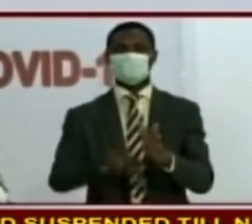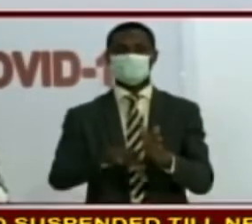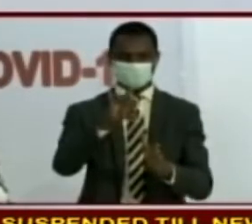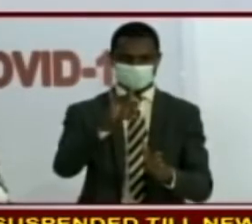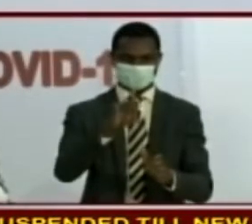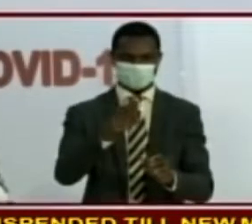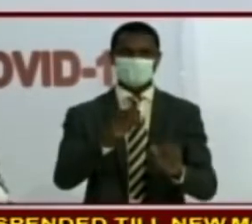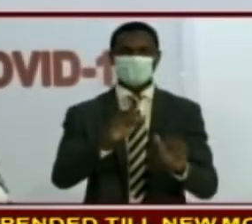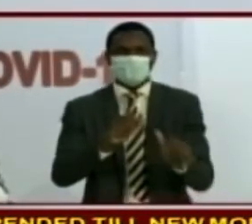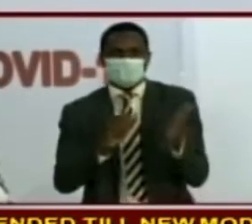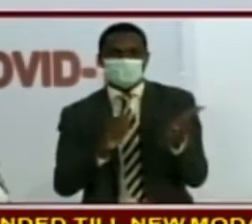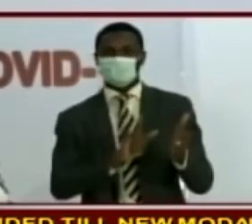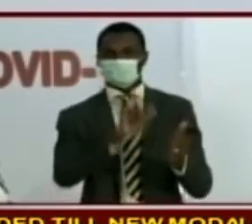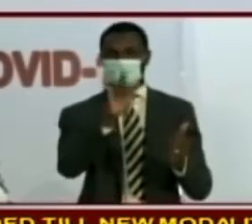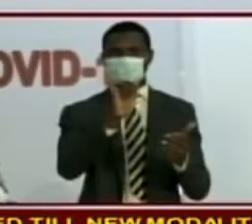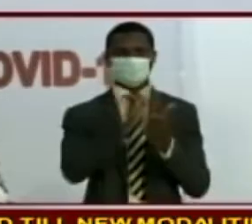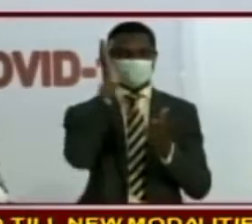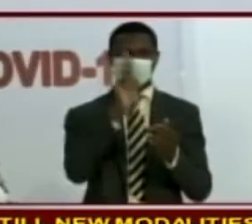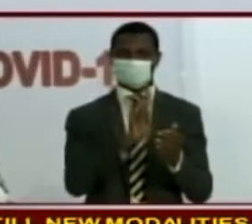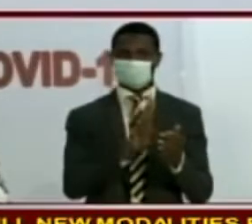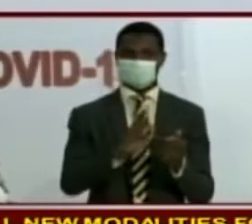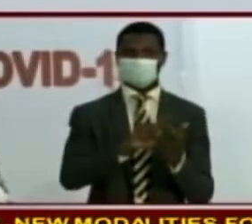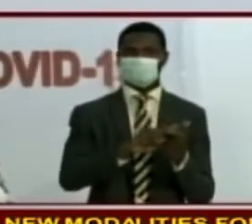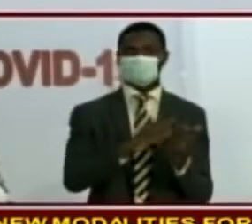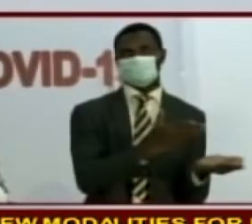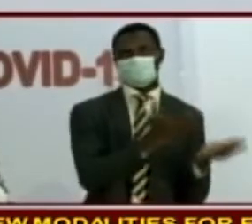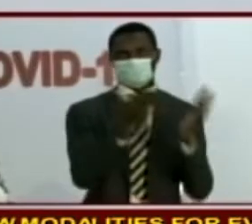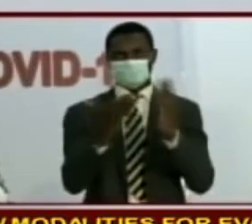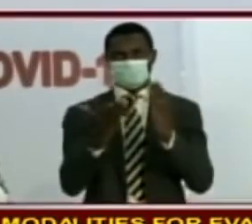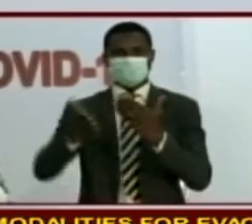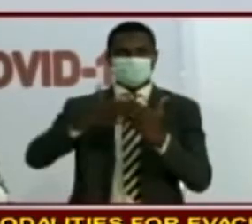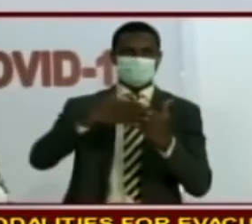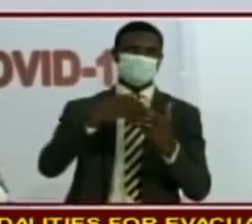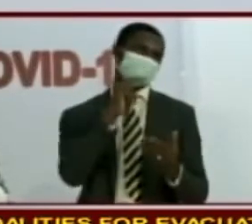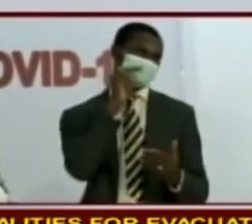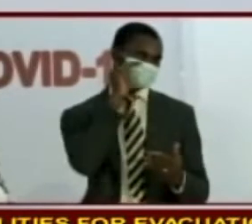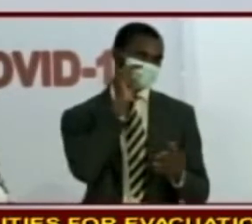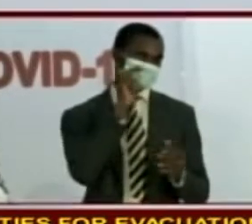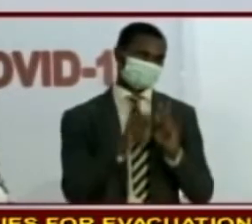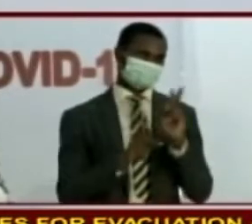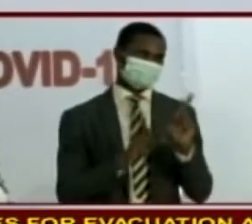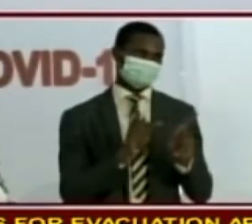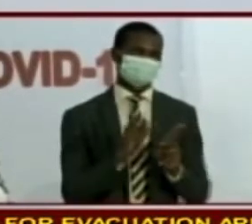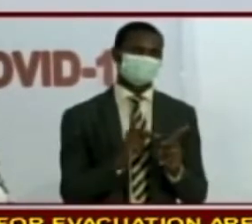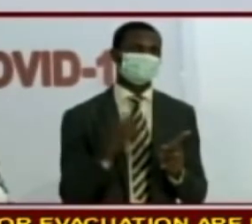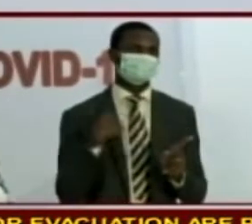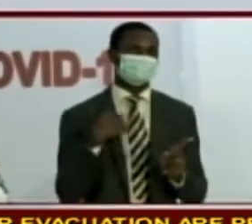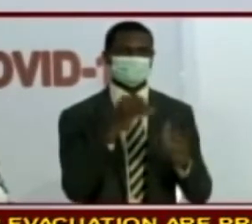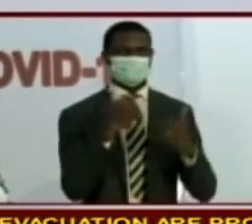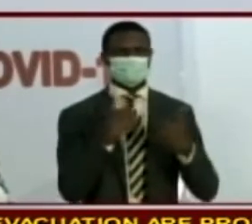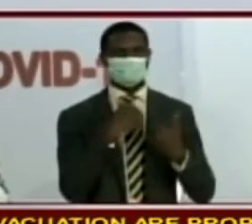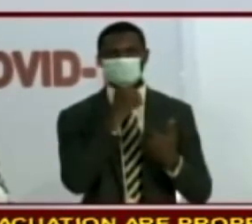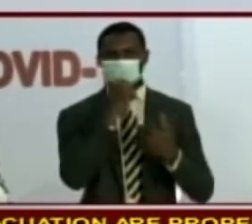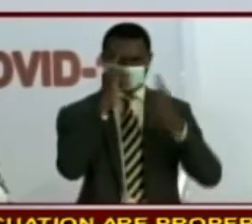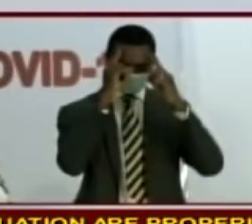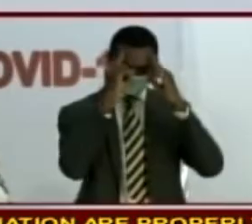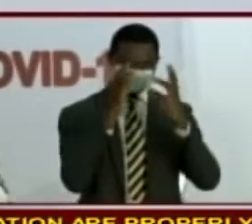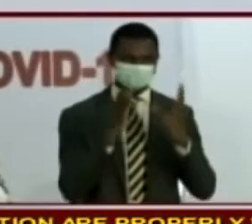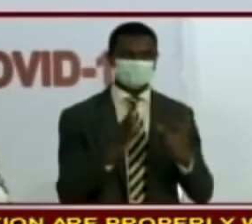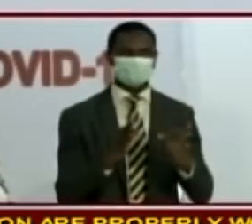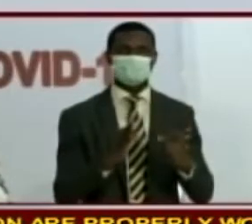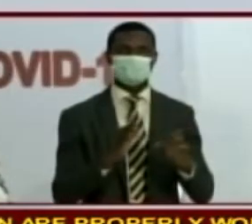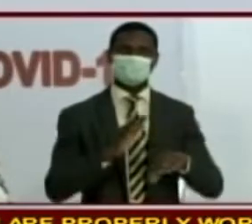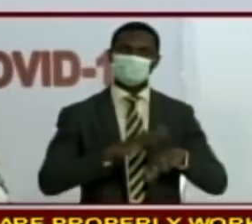evacuation of those Nigerians. So, we have not taken a decision